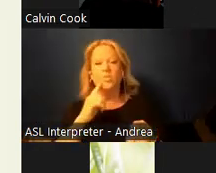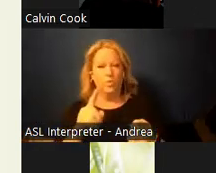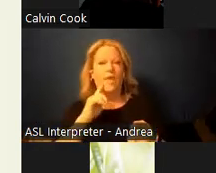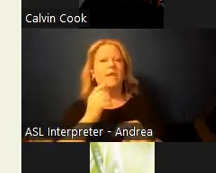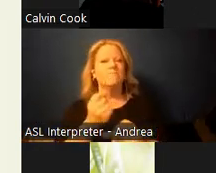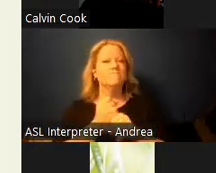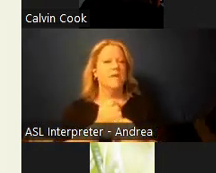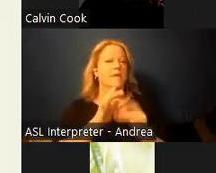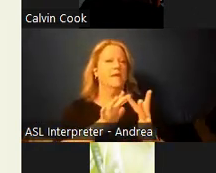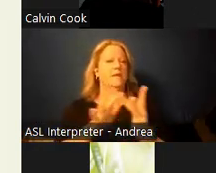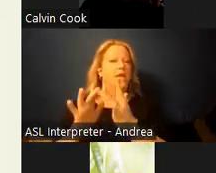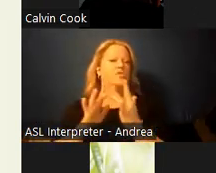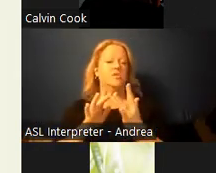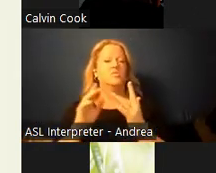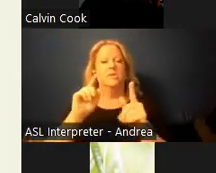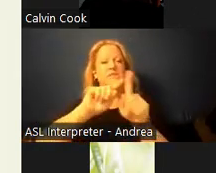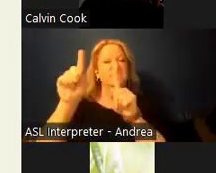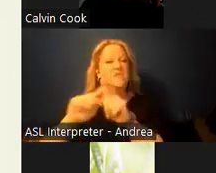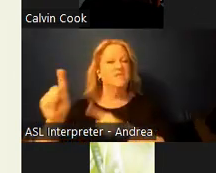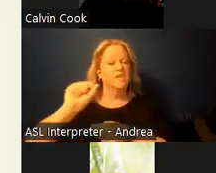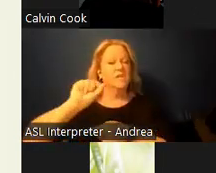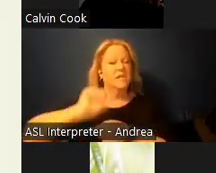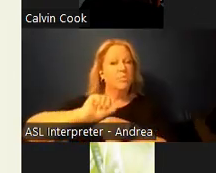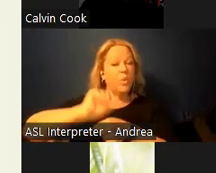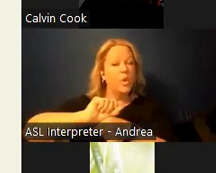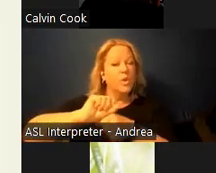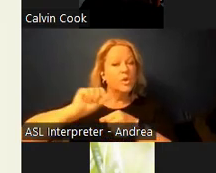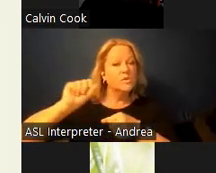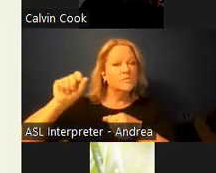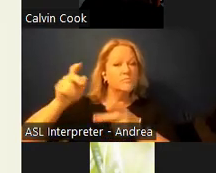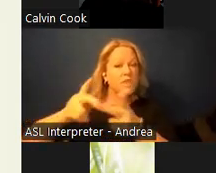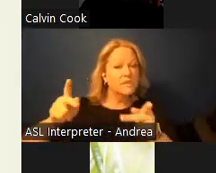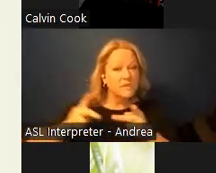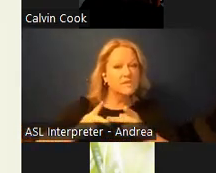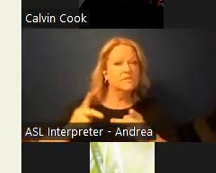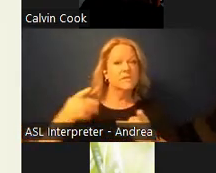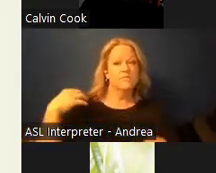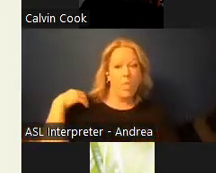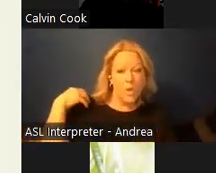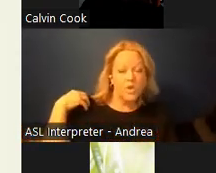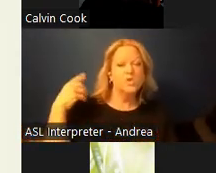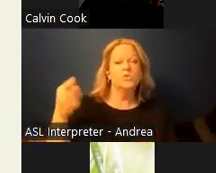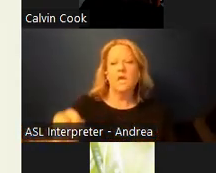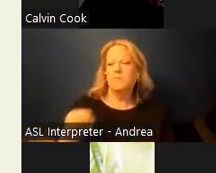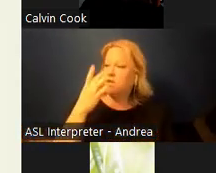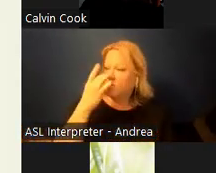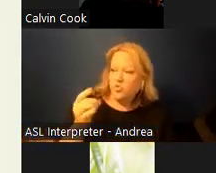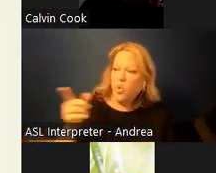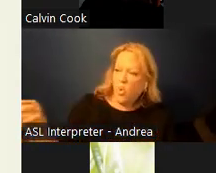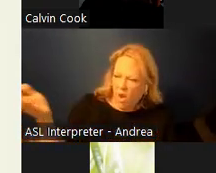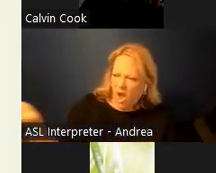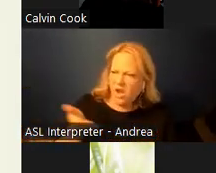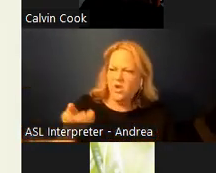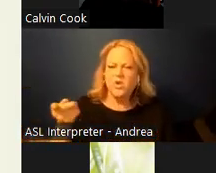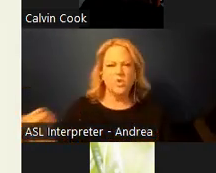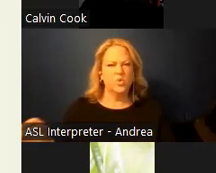you start working with organizations, you start making those connections with people that might need to hire you in